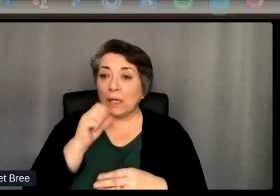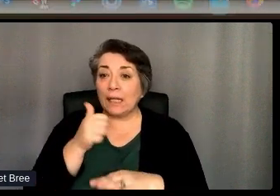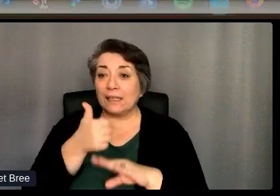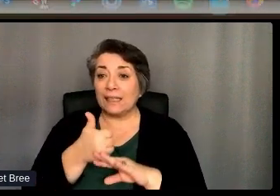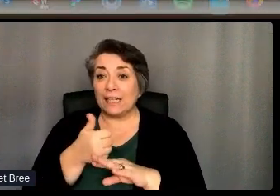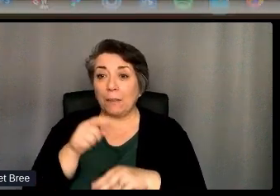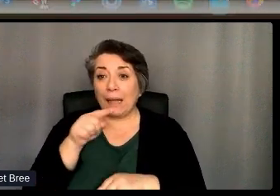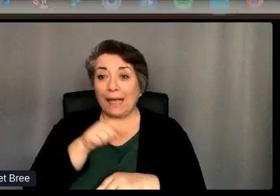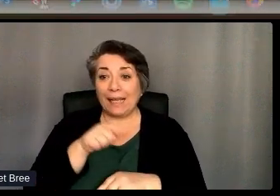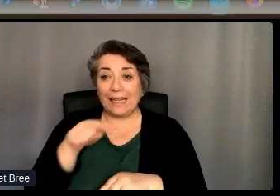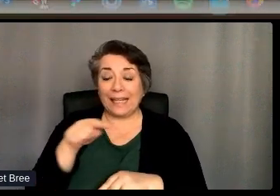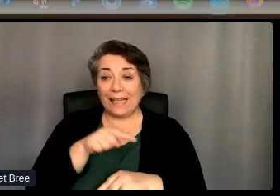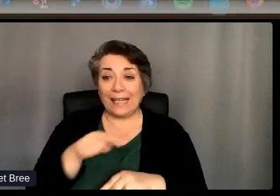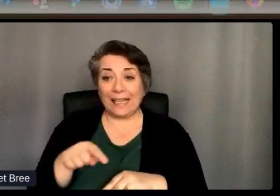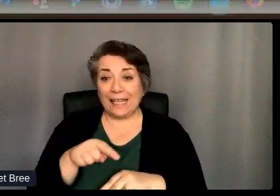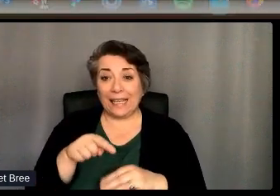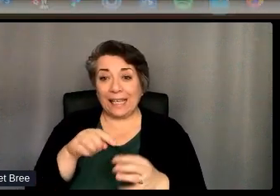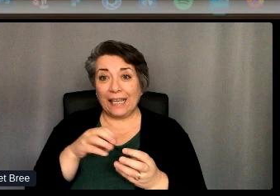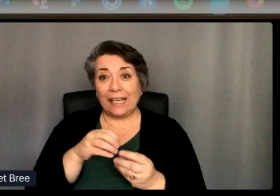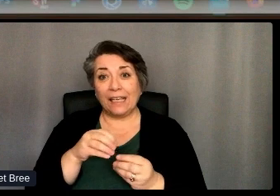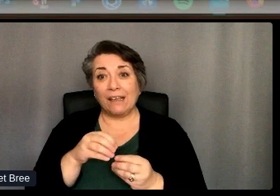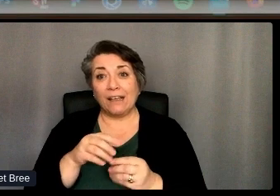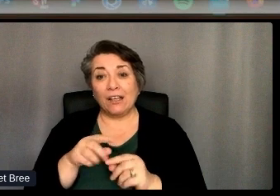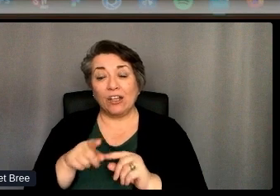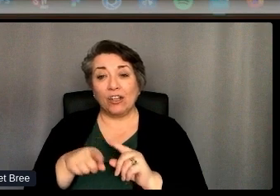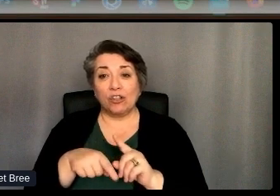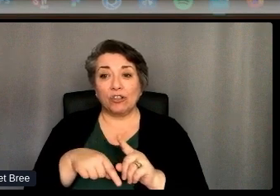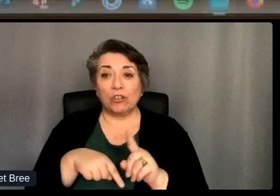about Ctrl-C, Ctrl-V, for example.